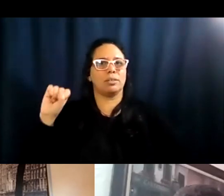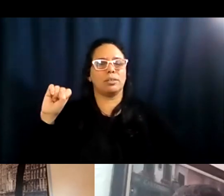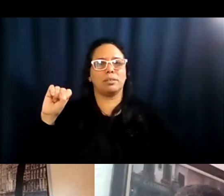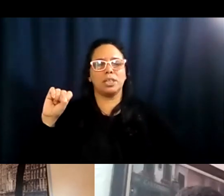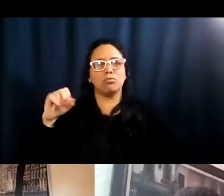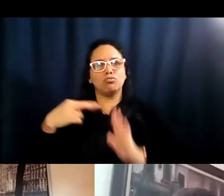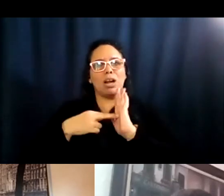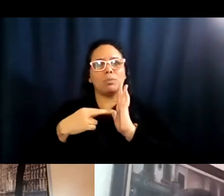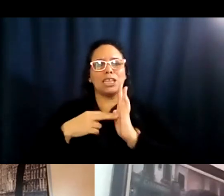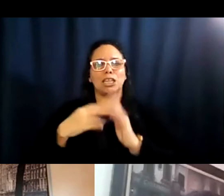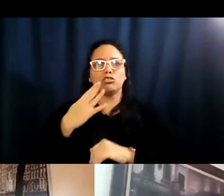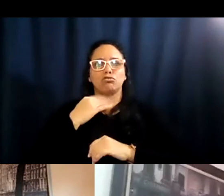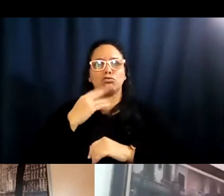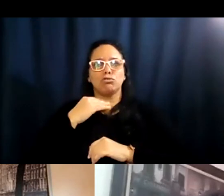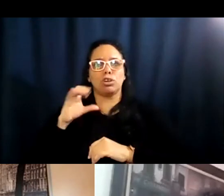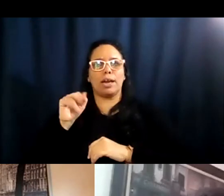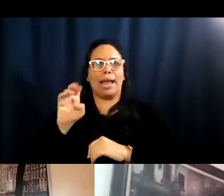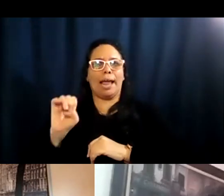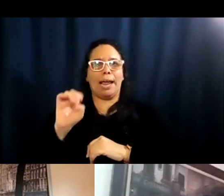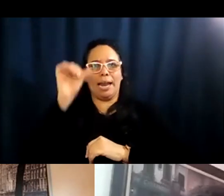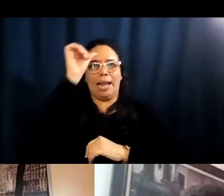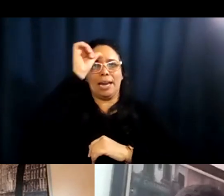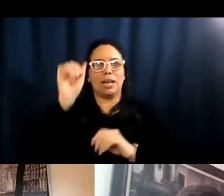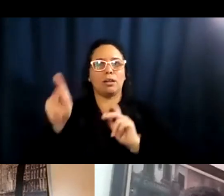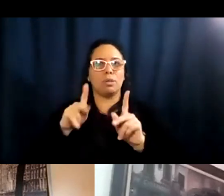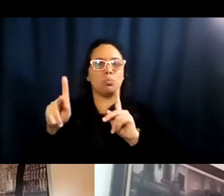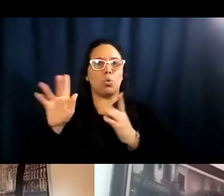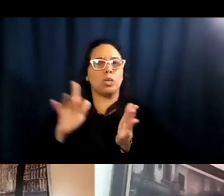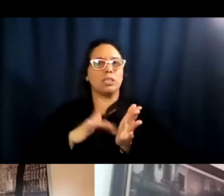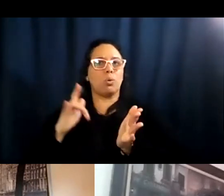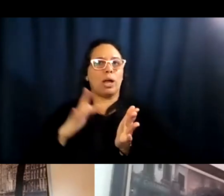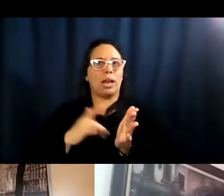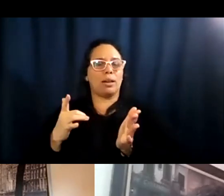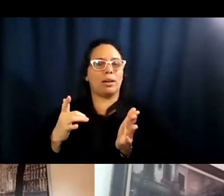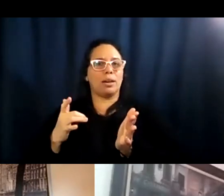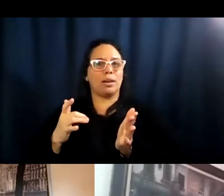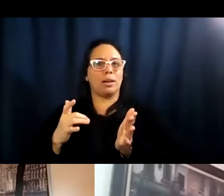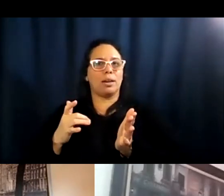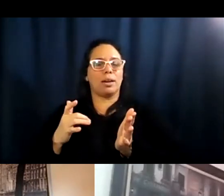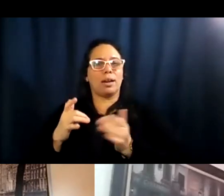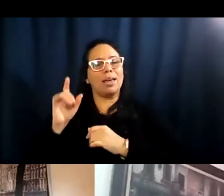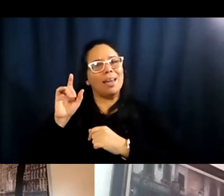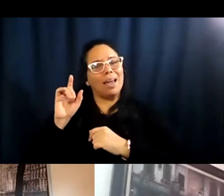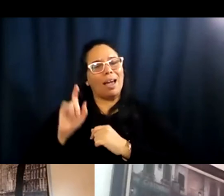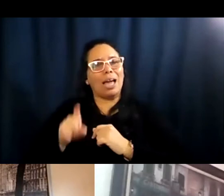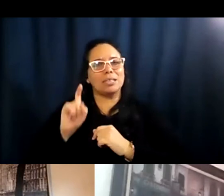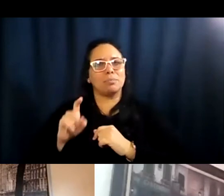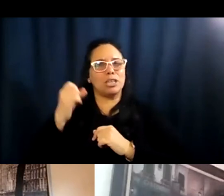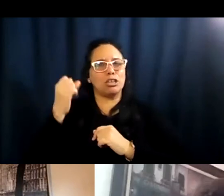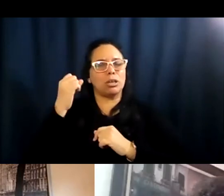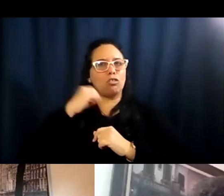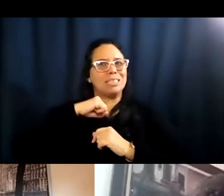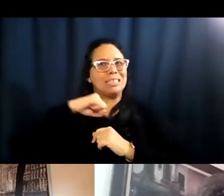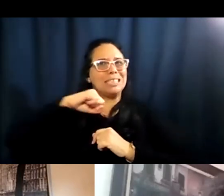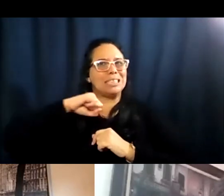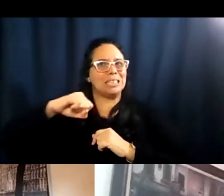were being exploited, Indians who were being exploited, and King came on the back of that. You know, like Darius was saying, there has to be, you know, a resistance, but it doesn't have to